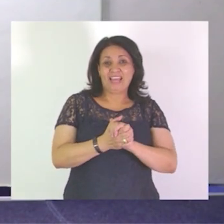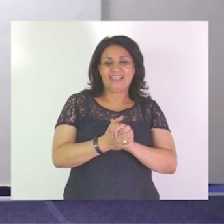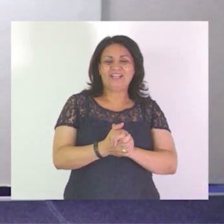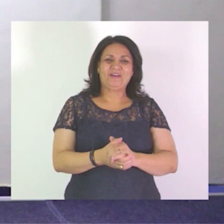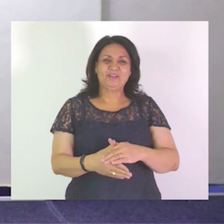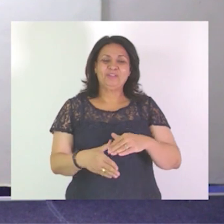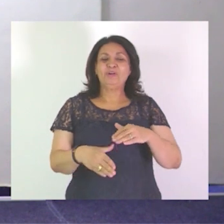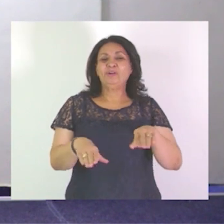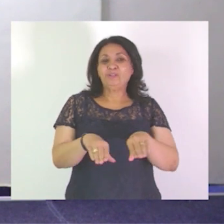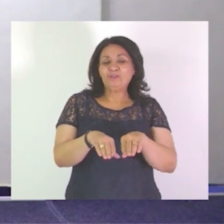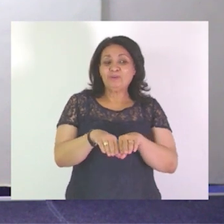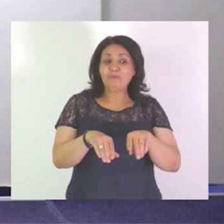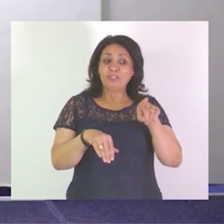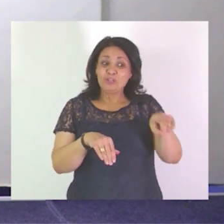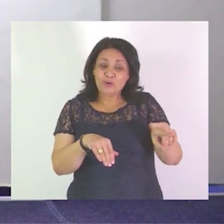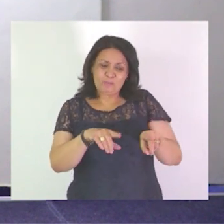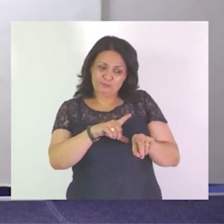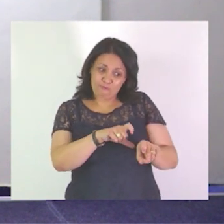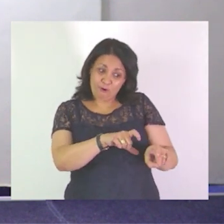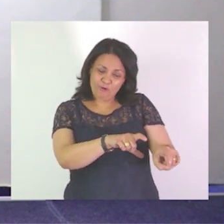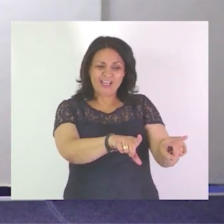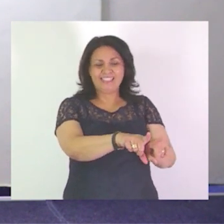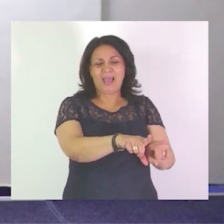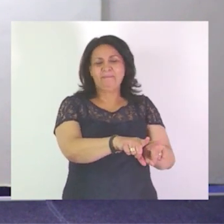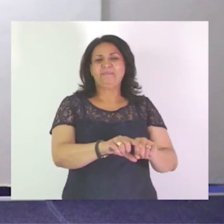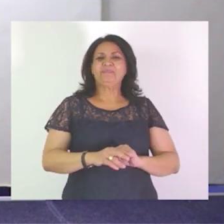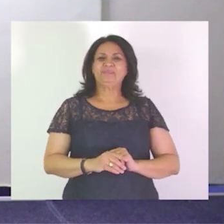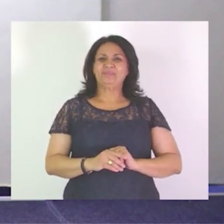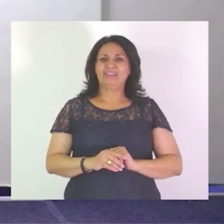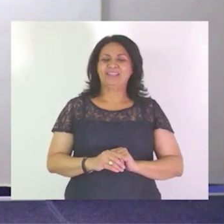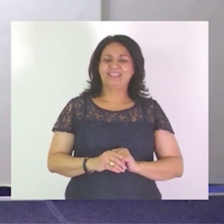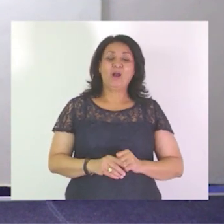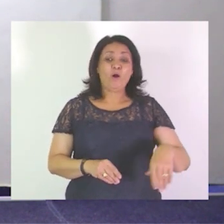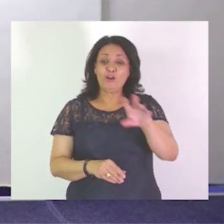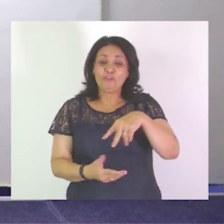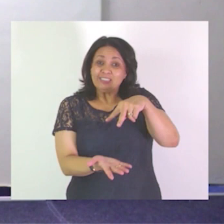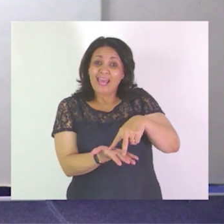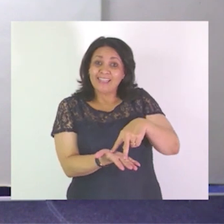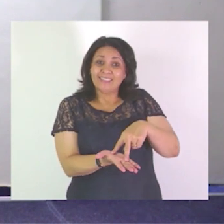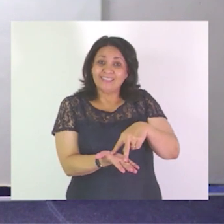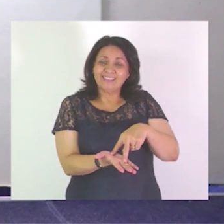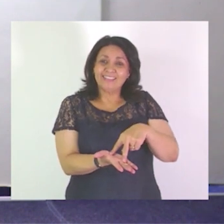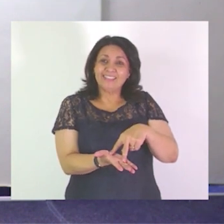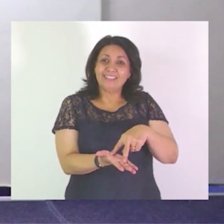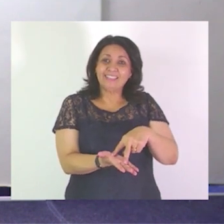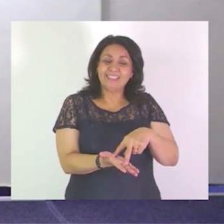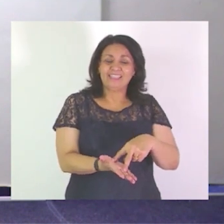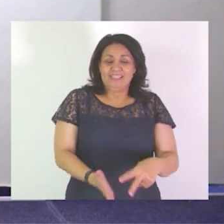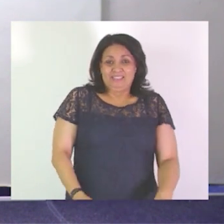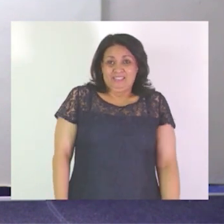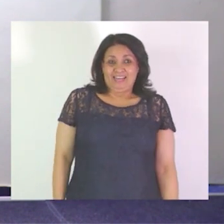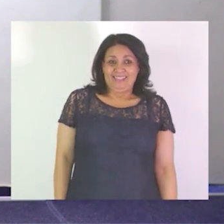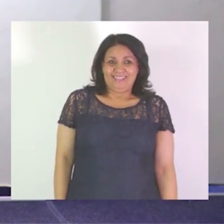actions whilst I help you at home to do them as well. So make sure that you're standing up. Make sure that you're standing straight